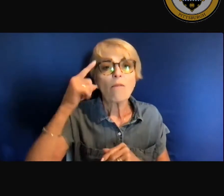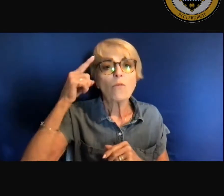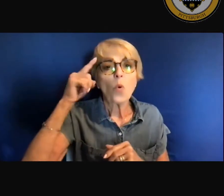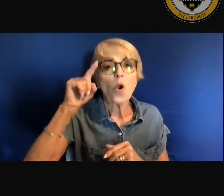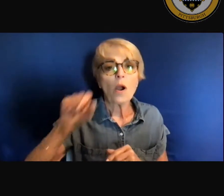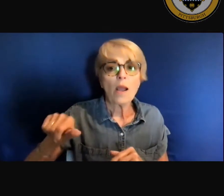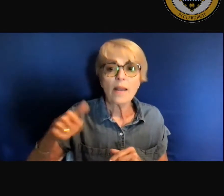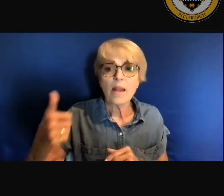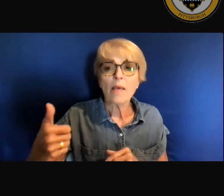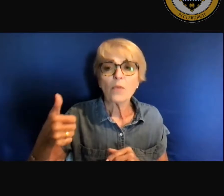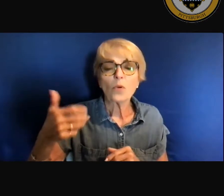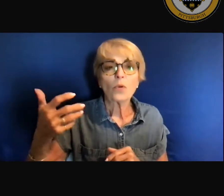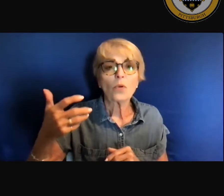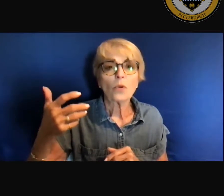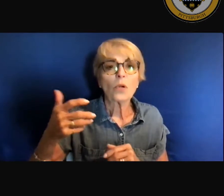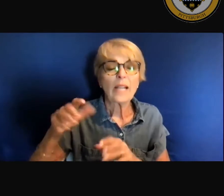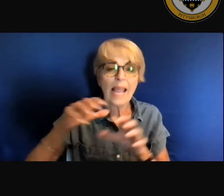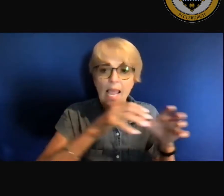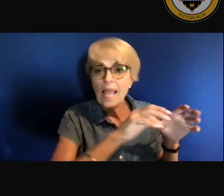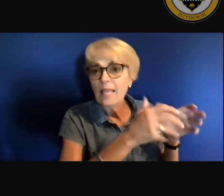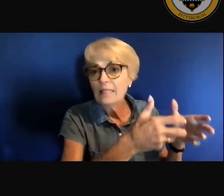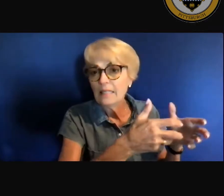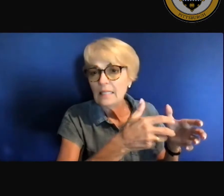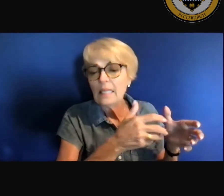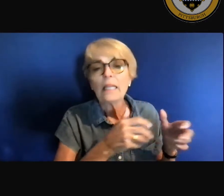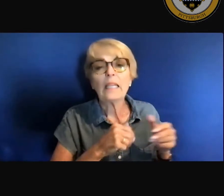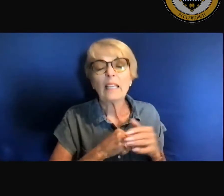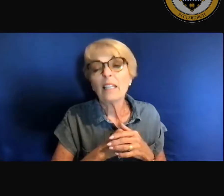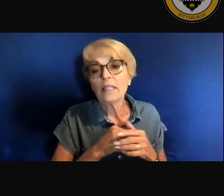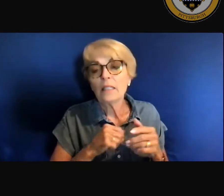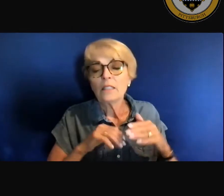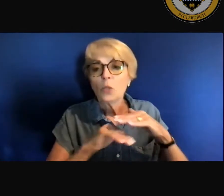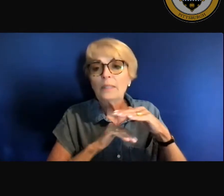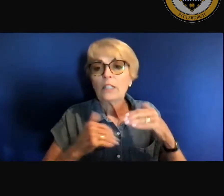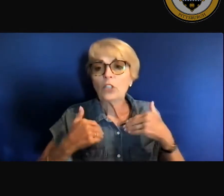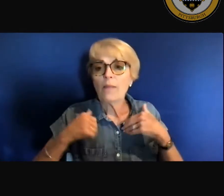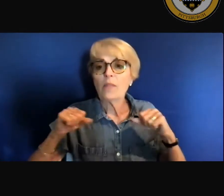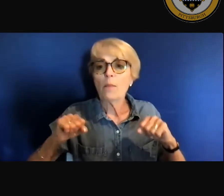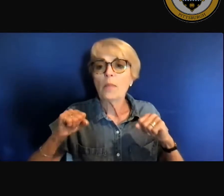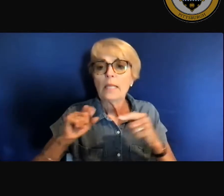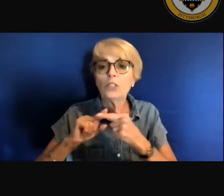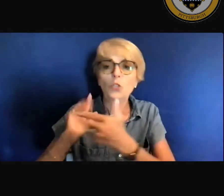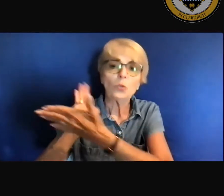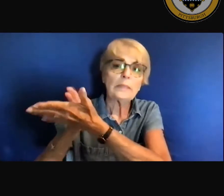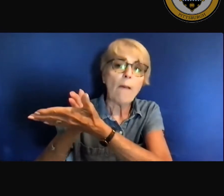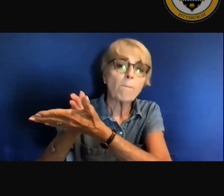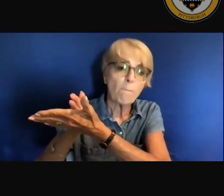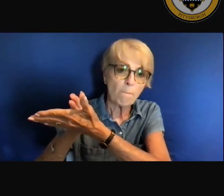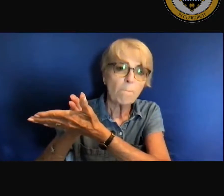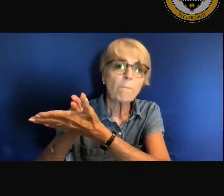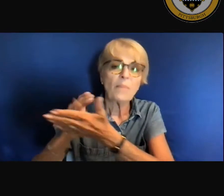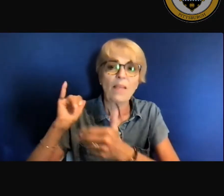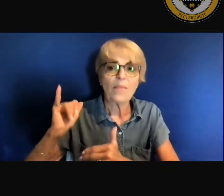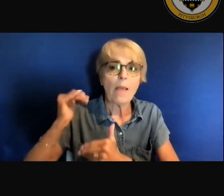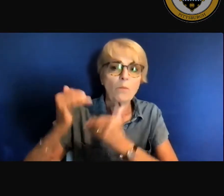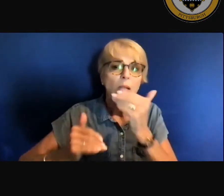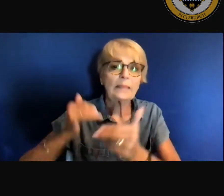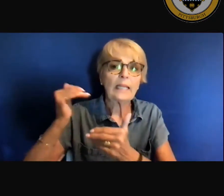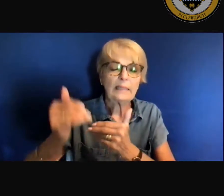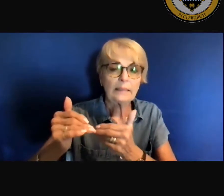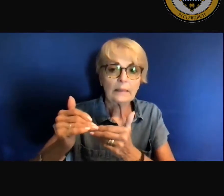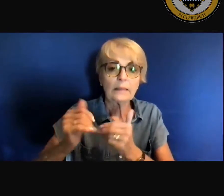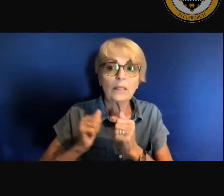another entity to potentially essentially have the ability to stop the process